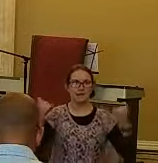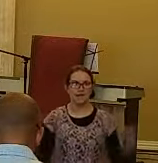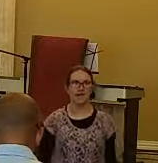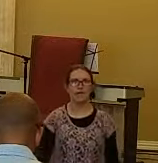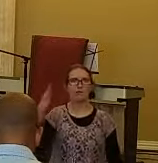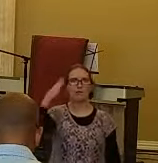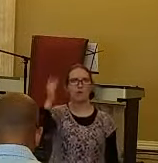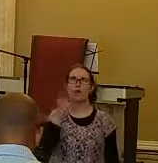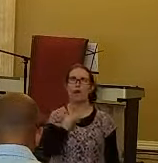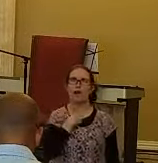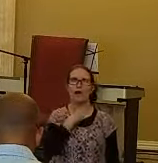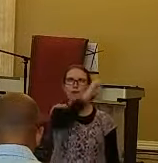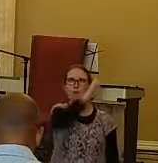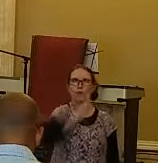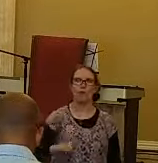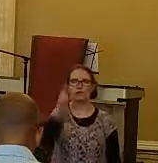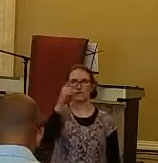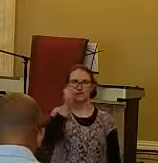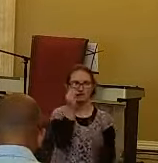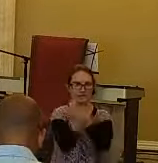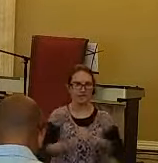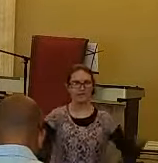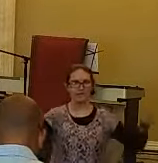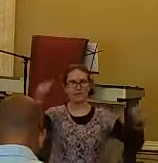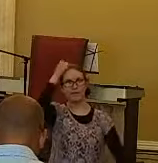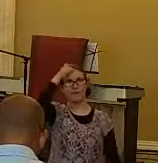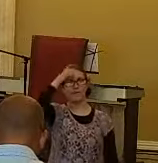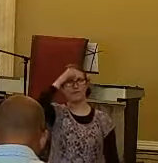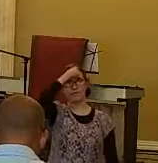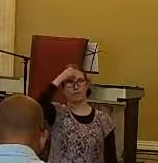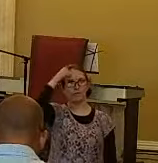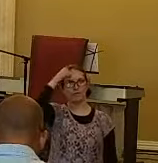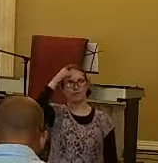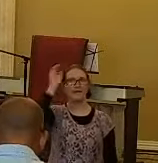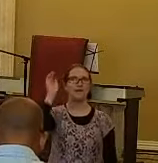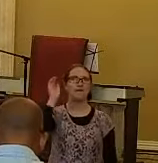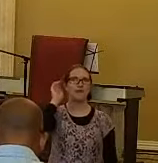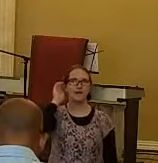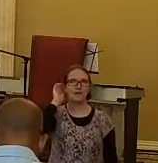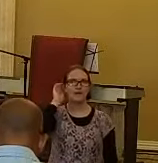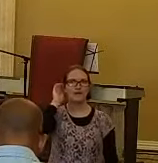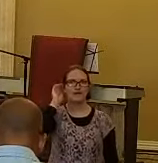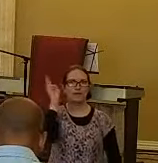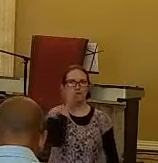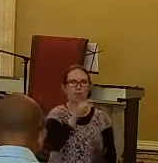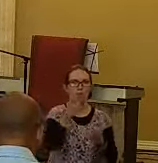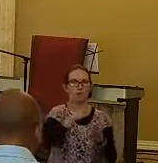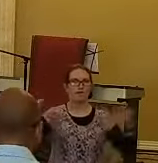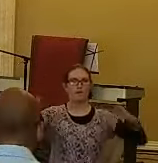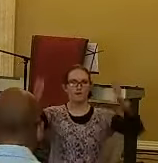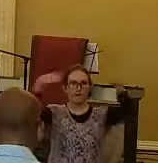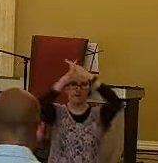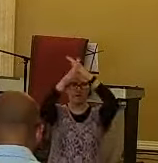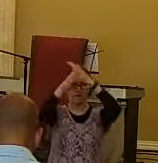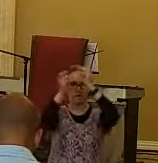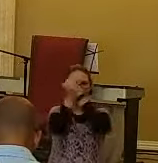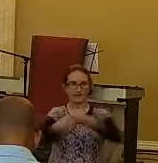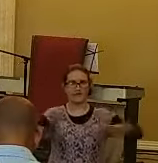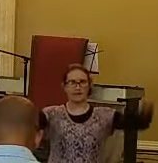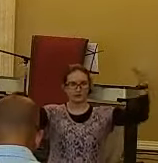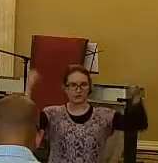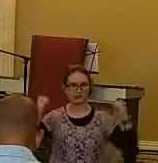know I that the Lord saveth his anointed. Right. He will hear him from his holy heaven with the saving